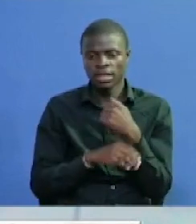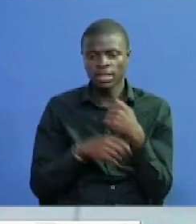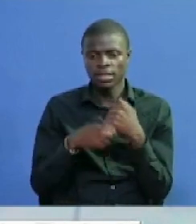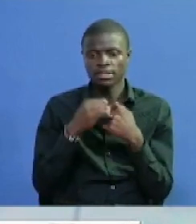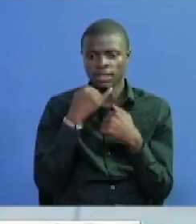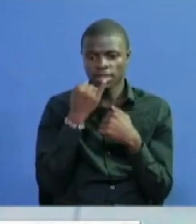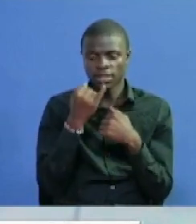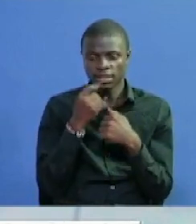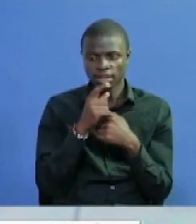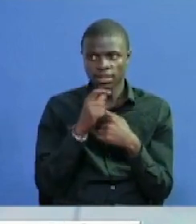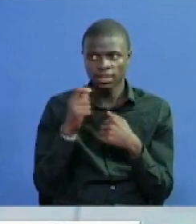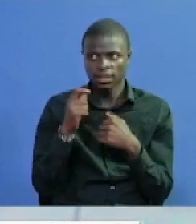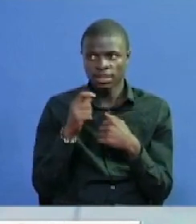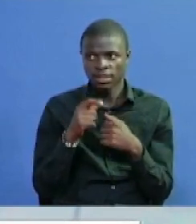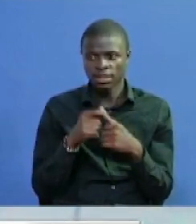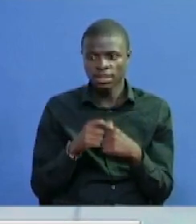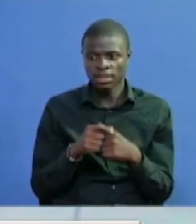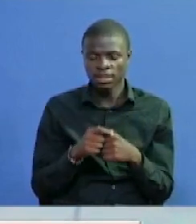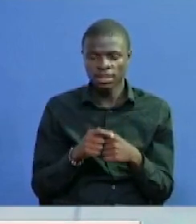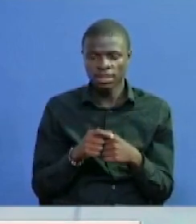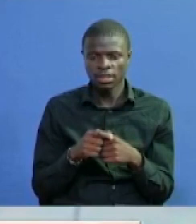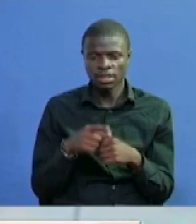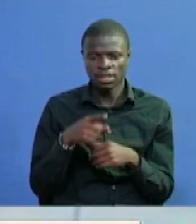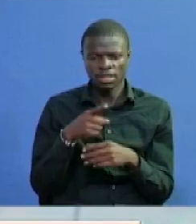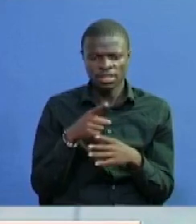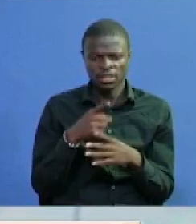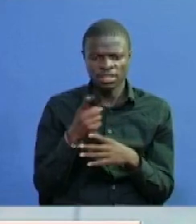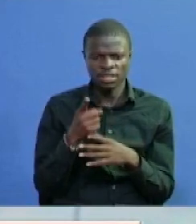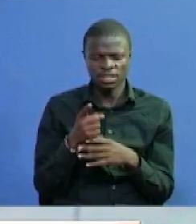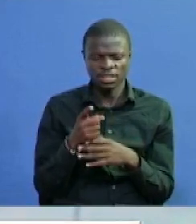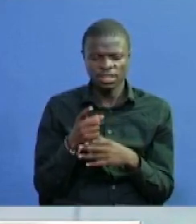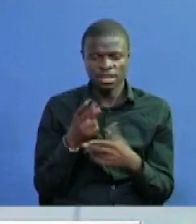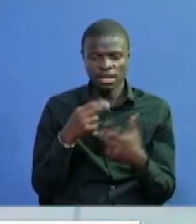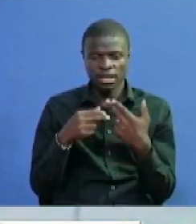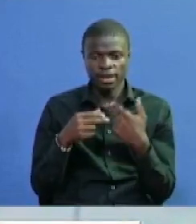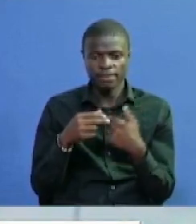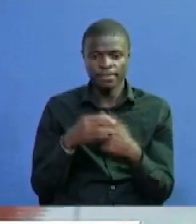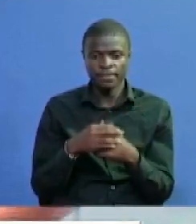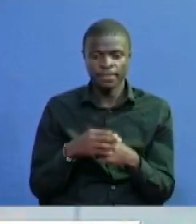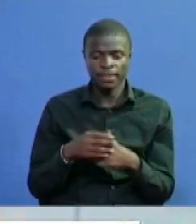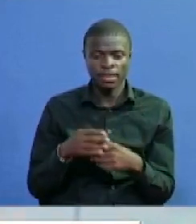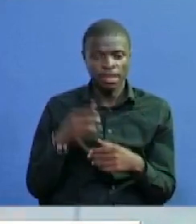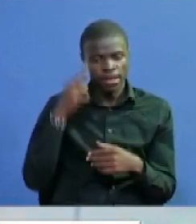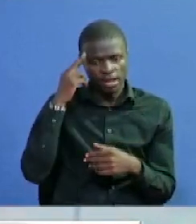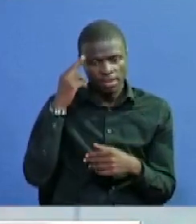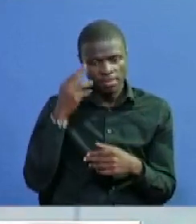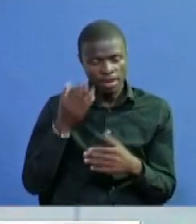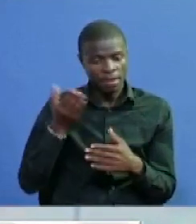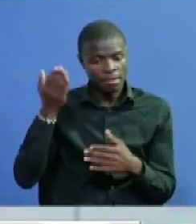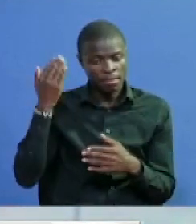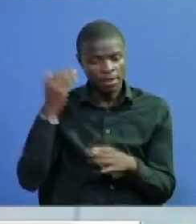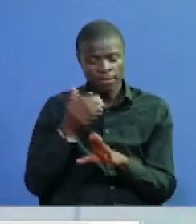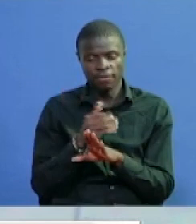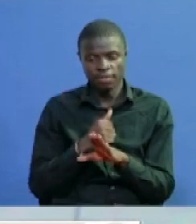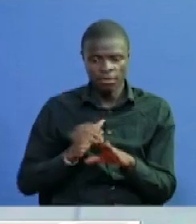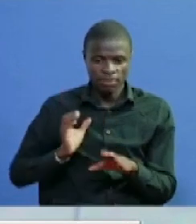the 18th time that such approaches have been adopted. You remember way back from our